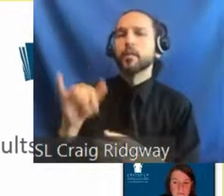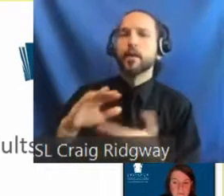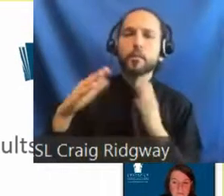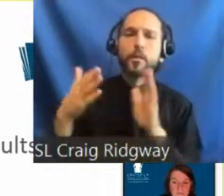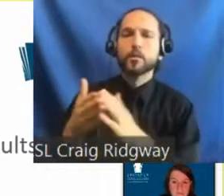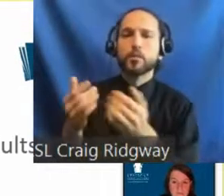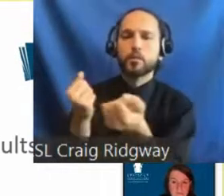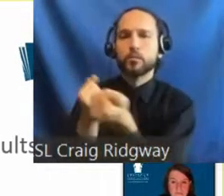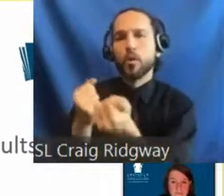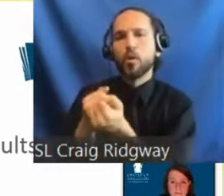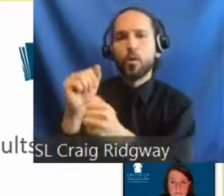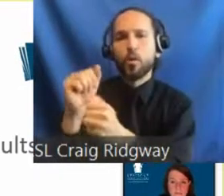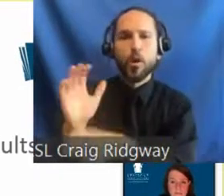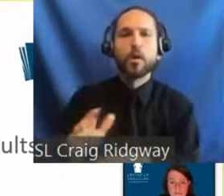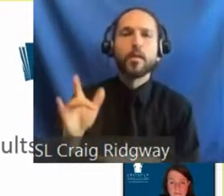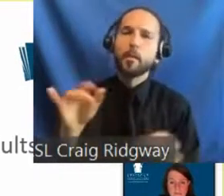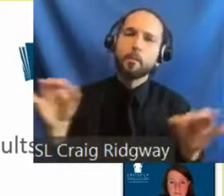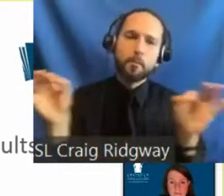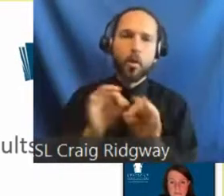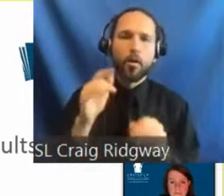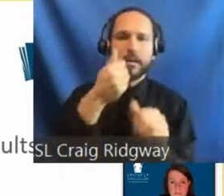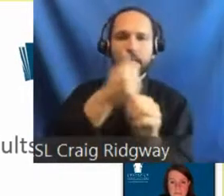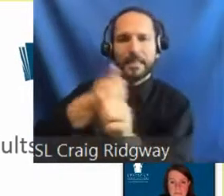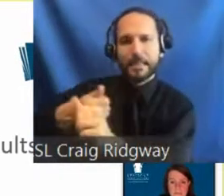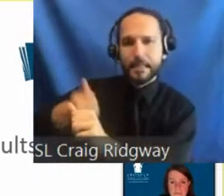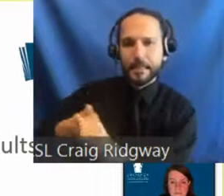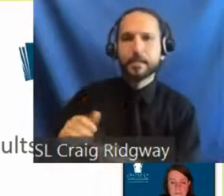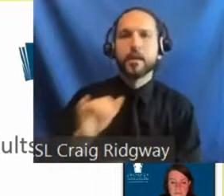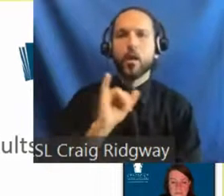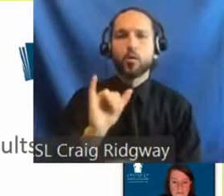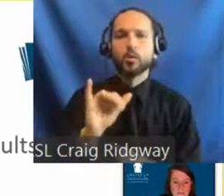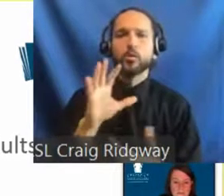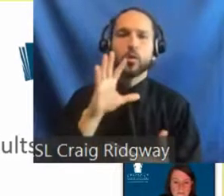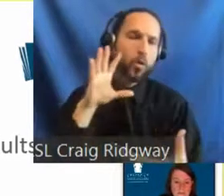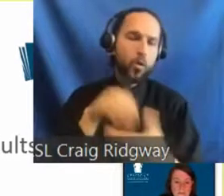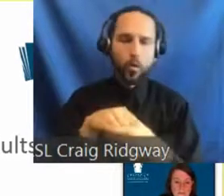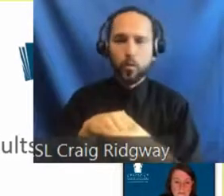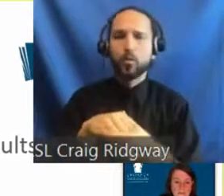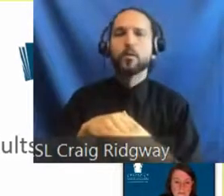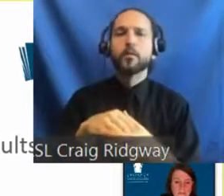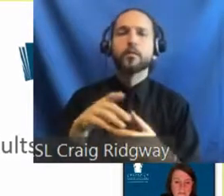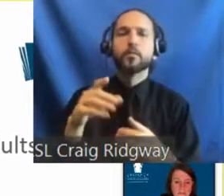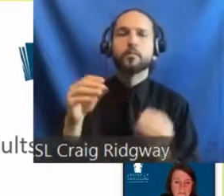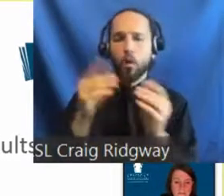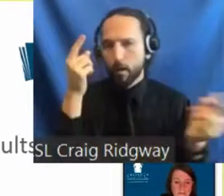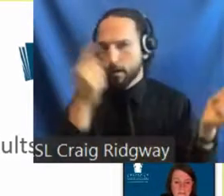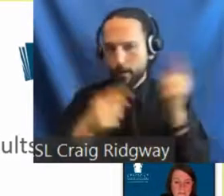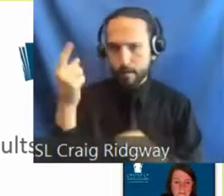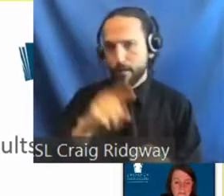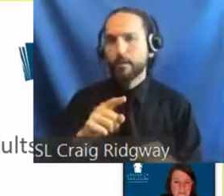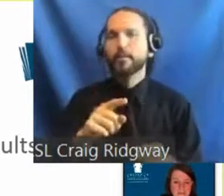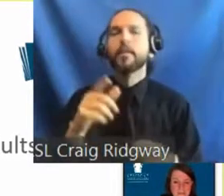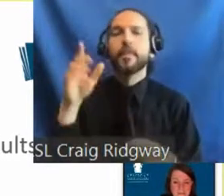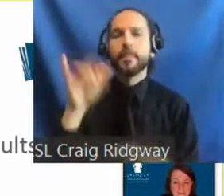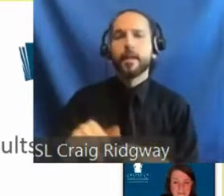drivers are all critical team members. An inclusive, collaborative approach contributes significantly to